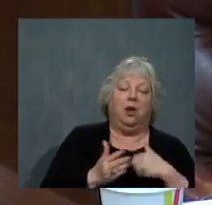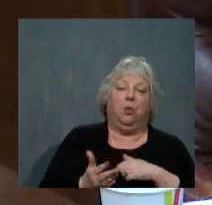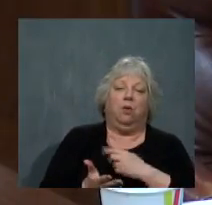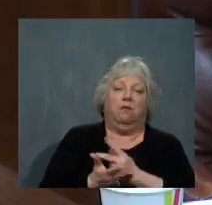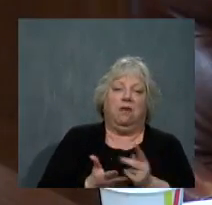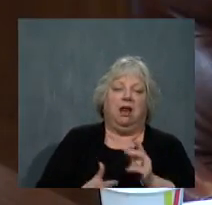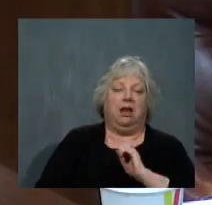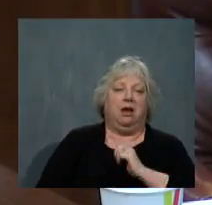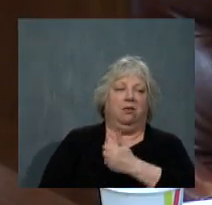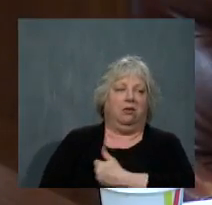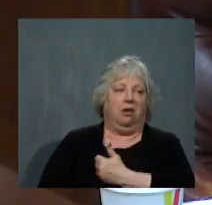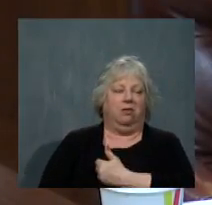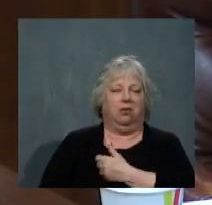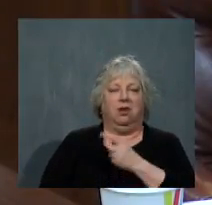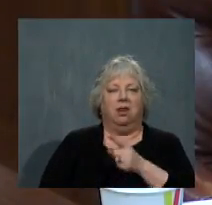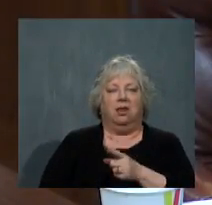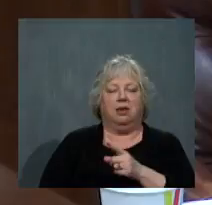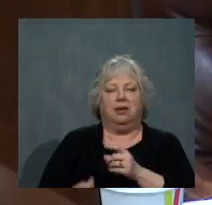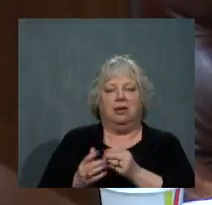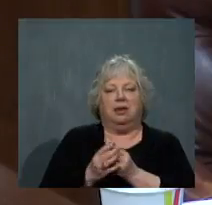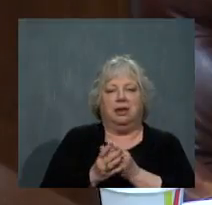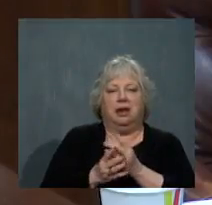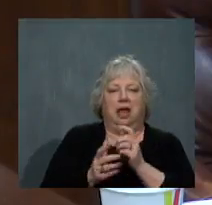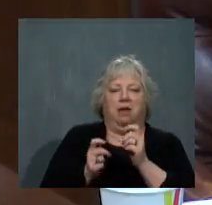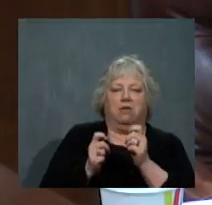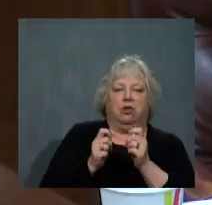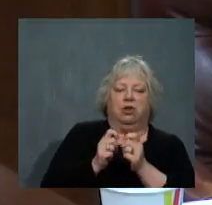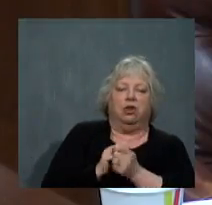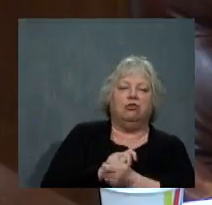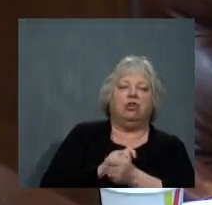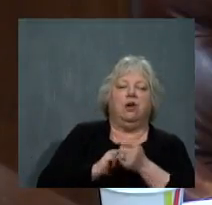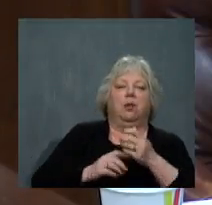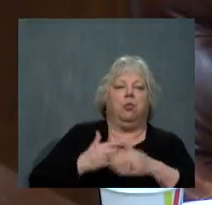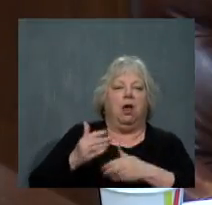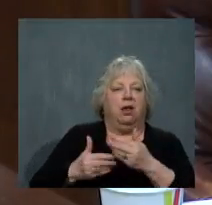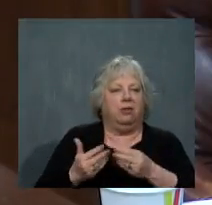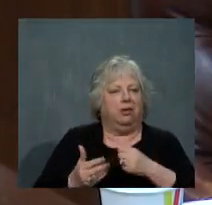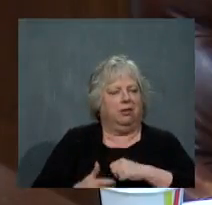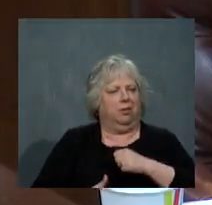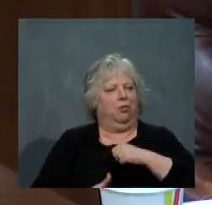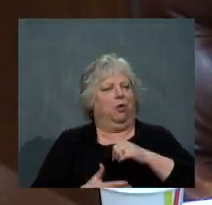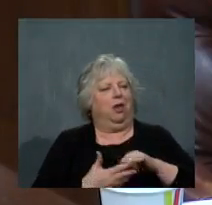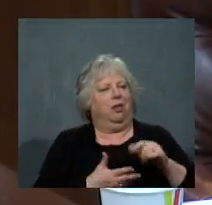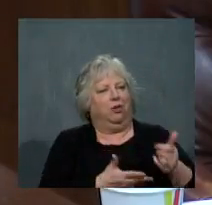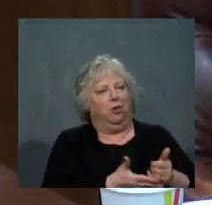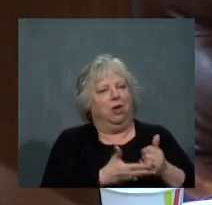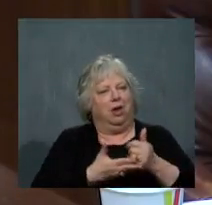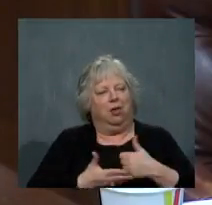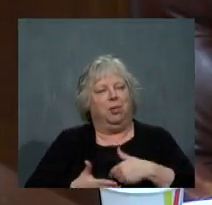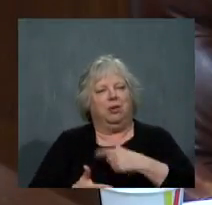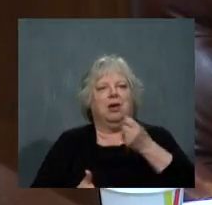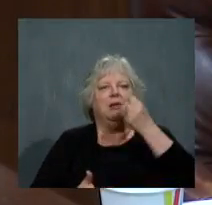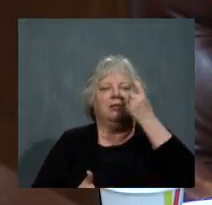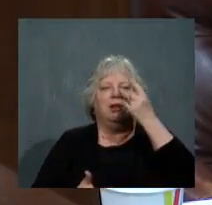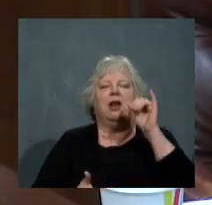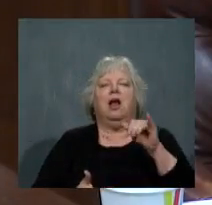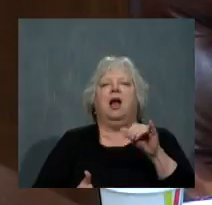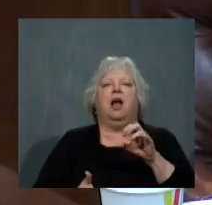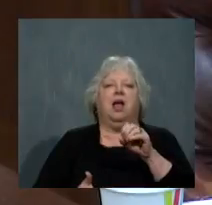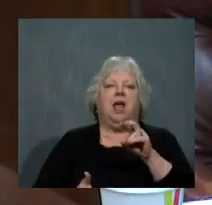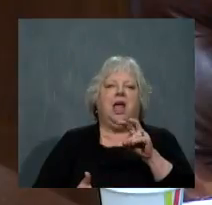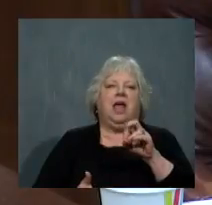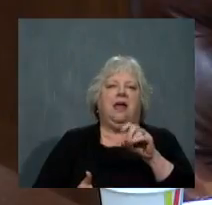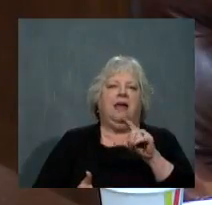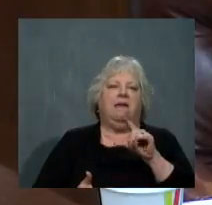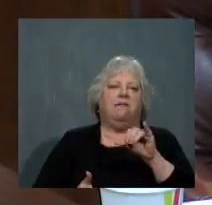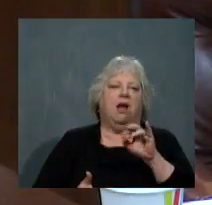an evolutionary process, and I'm proud of y'all for helping us understand that it is an evolutionary process. And we